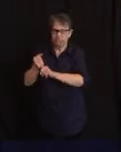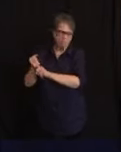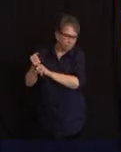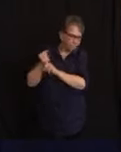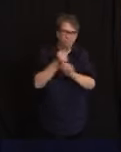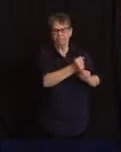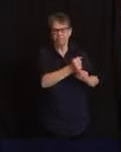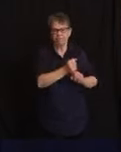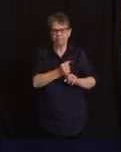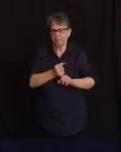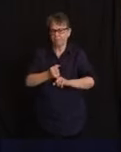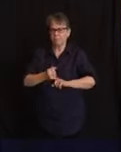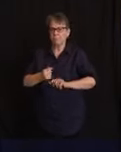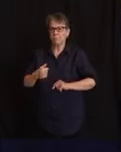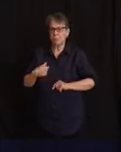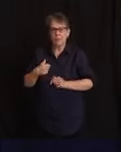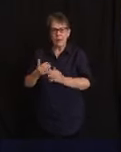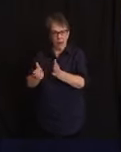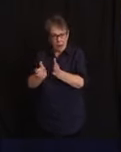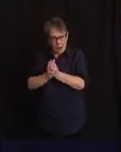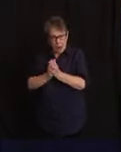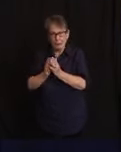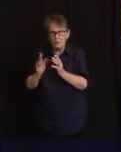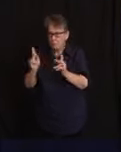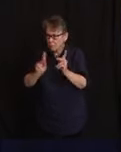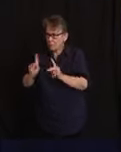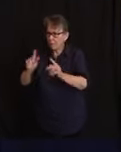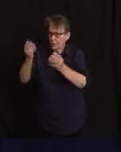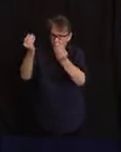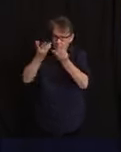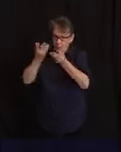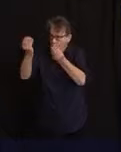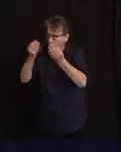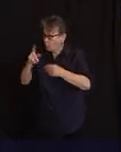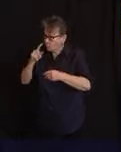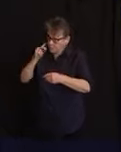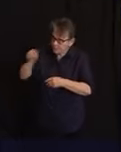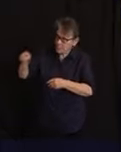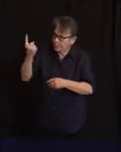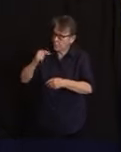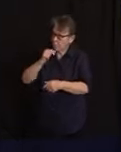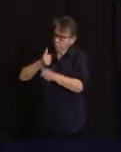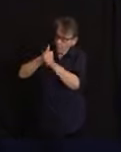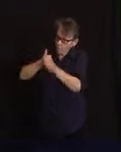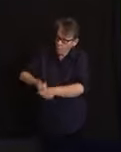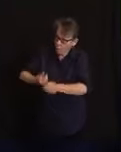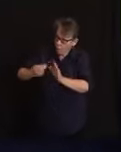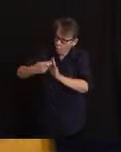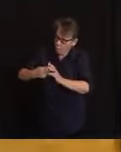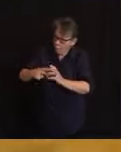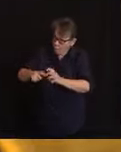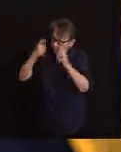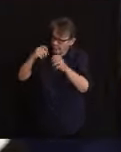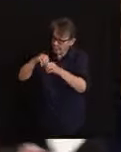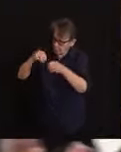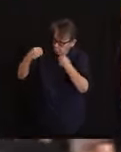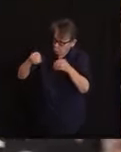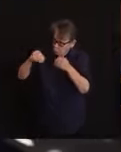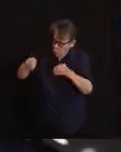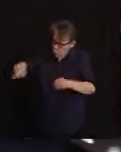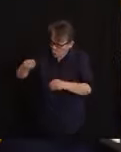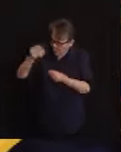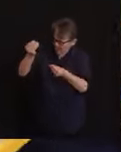report on a daily basis to our Regional Operations Intelligence Center, Matt. I just say before we break